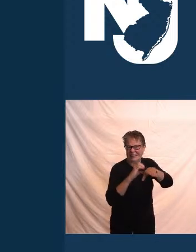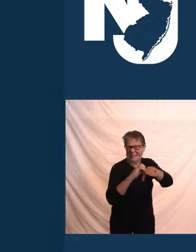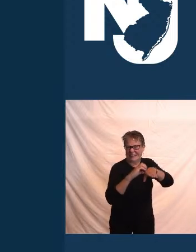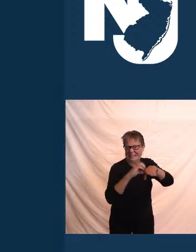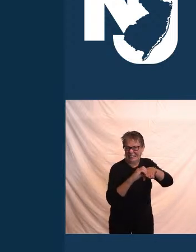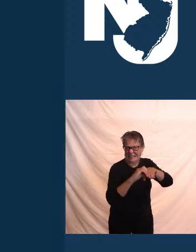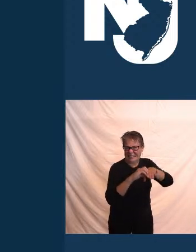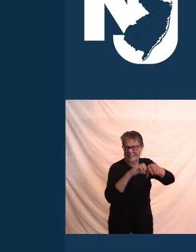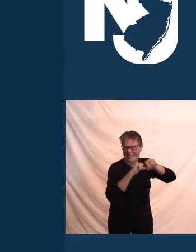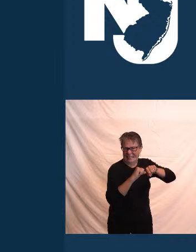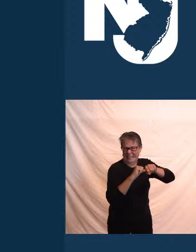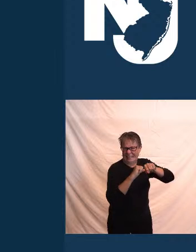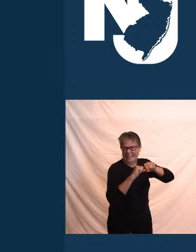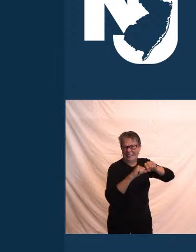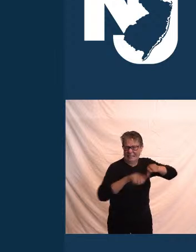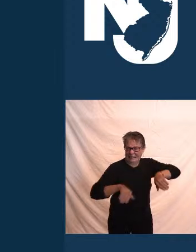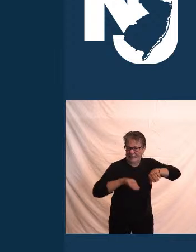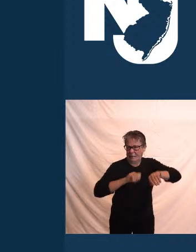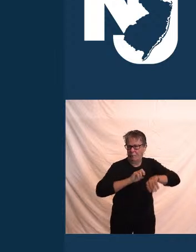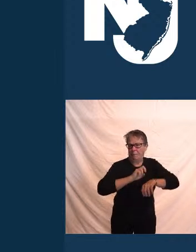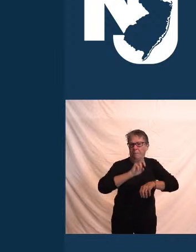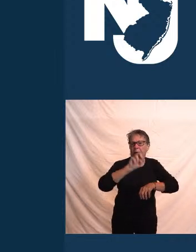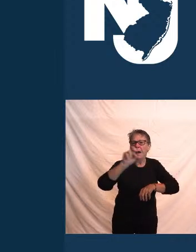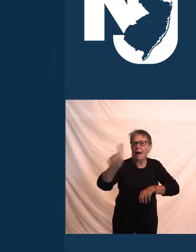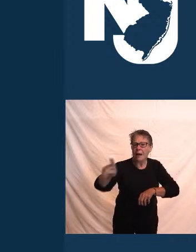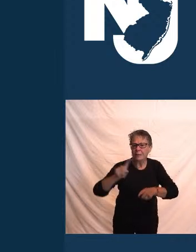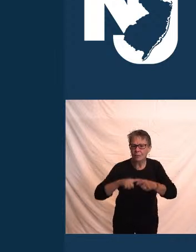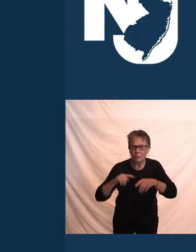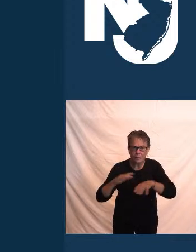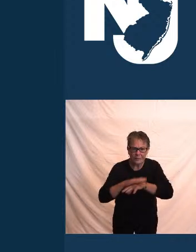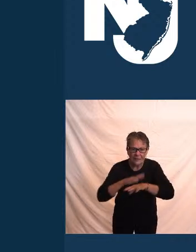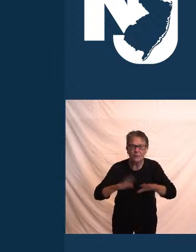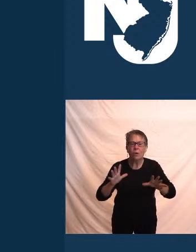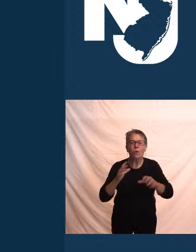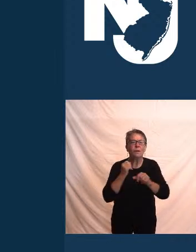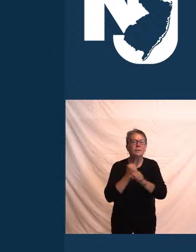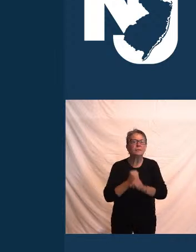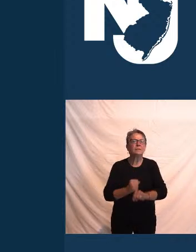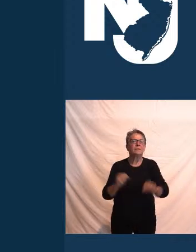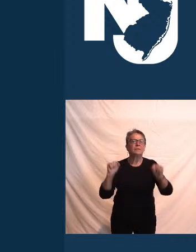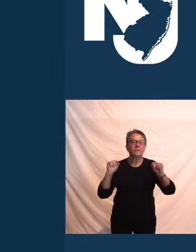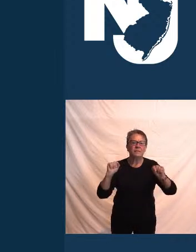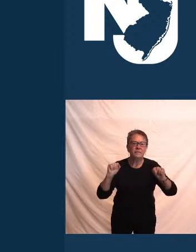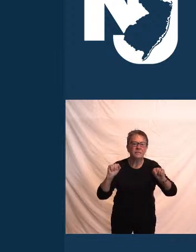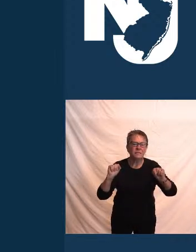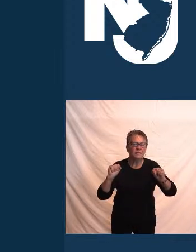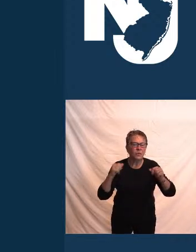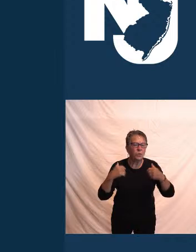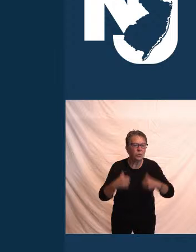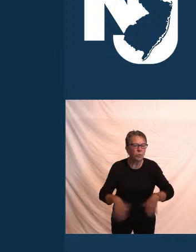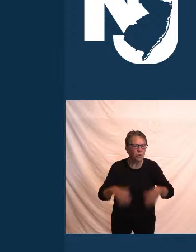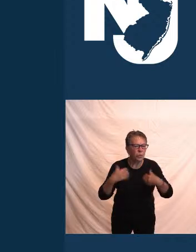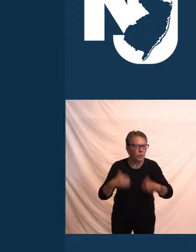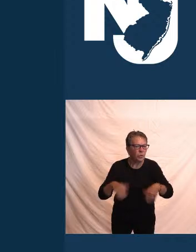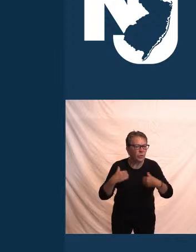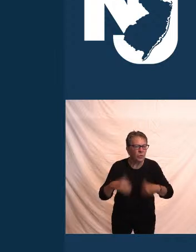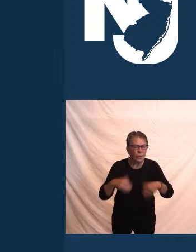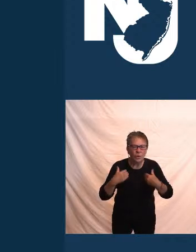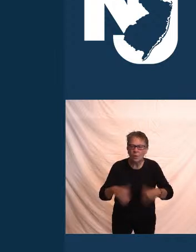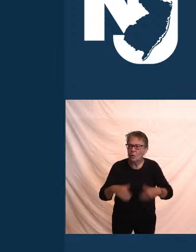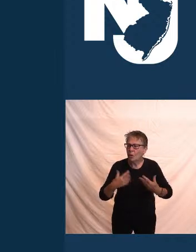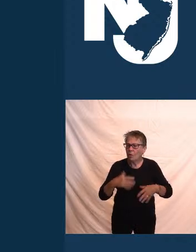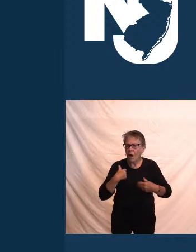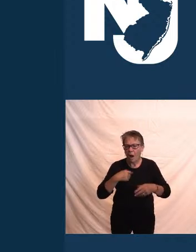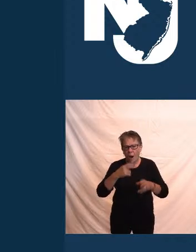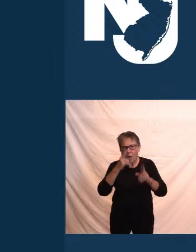thinking, she is a hero. And a reminder that even though we may still have some good beach days left, although I'm not sure this week, Pat, you'll tell us,